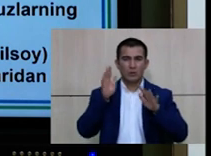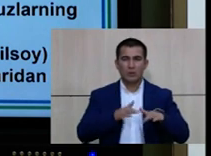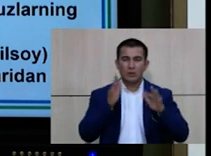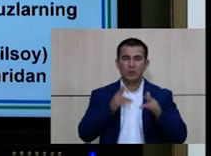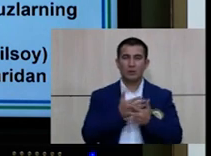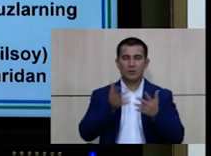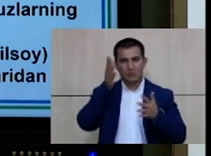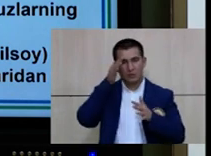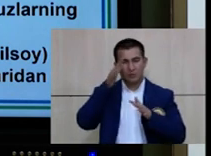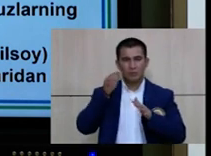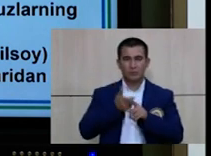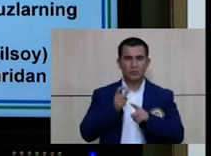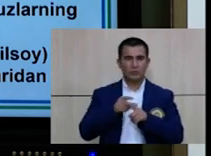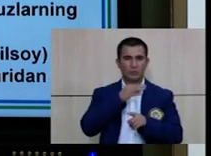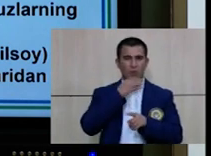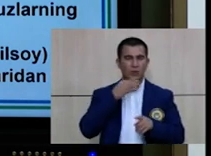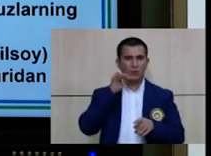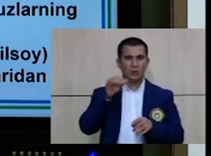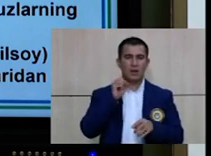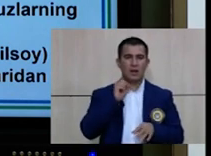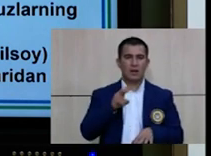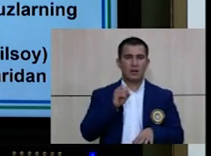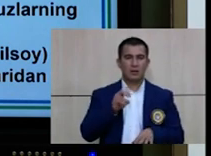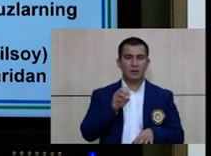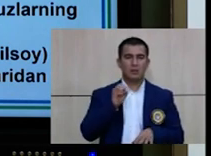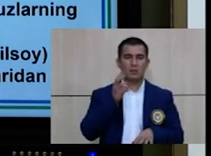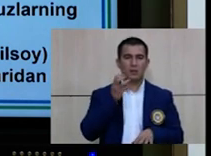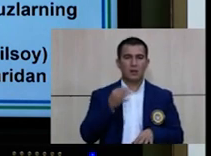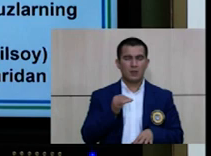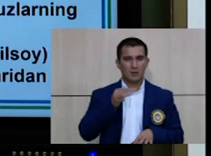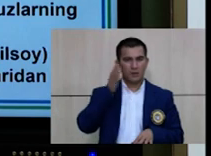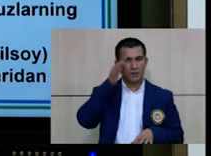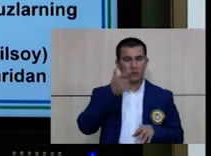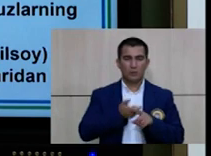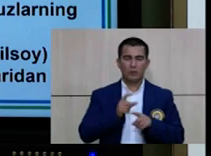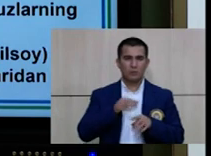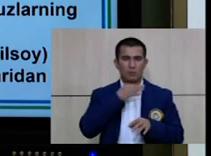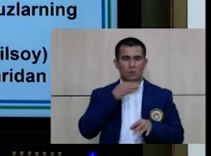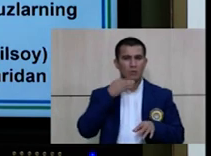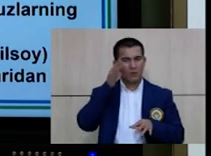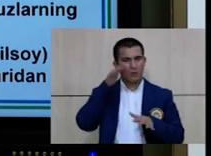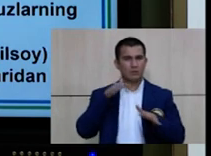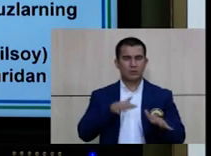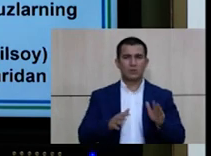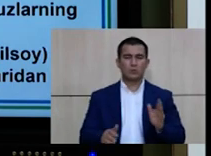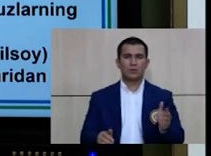tufayli eng ko'p suvi aprel, may oylarida oqadi.